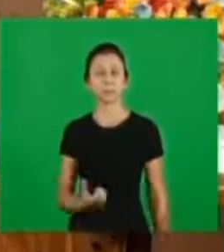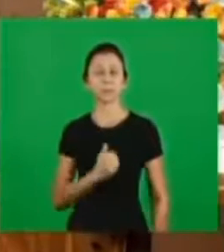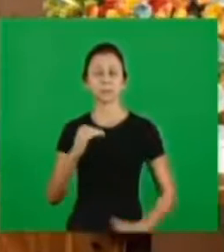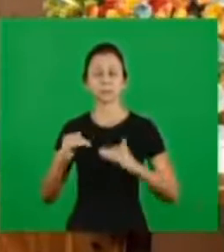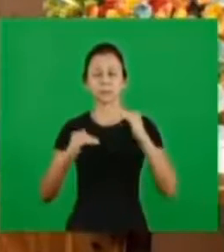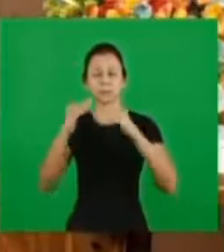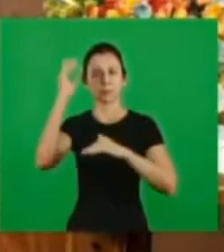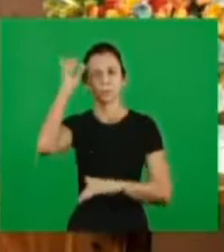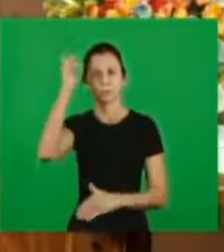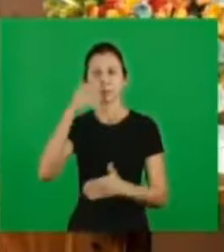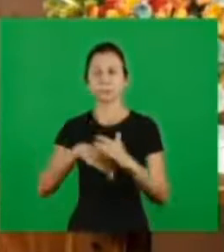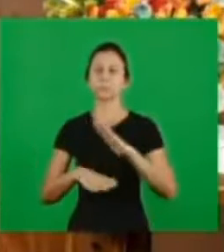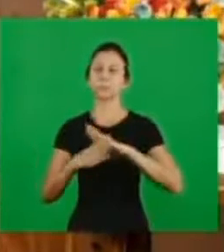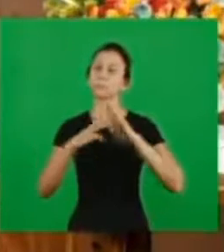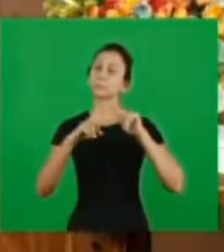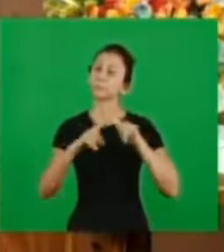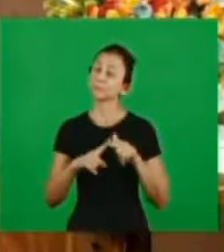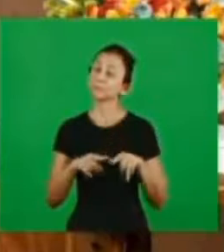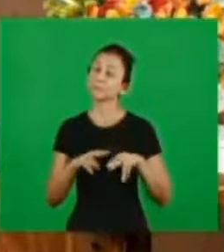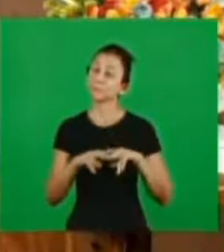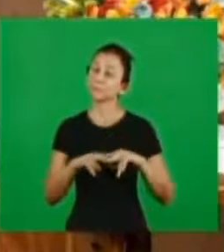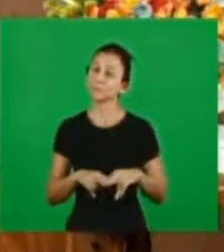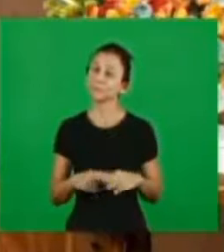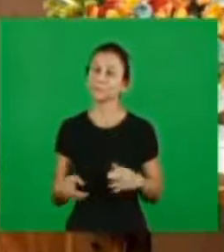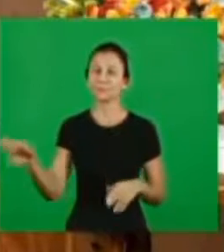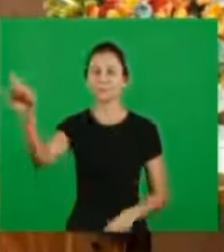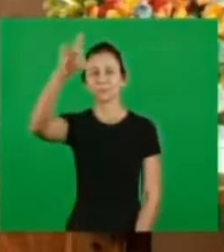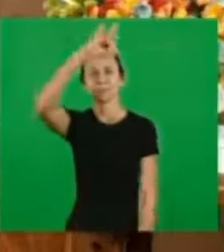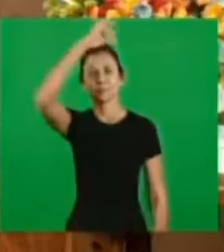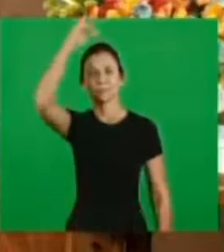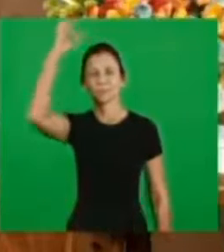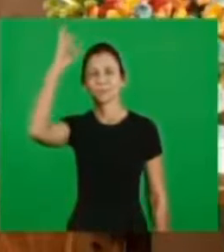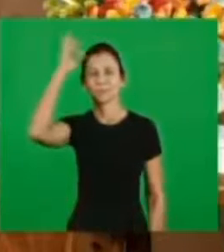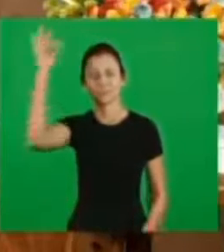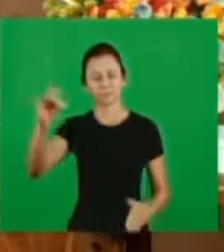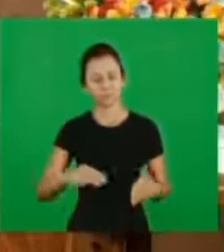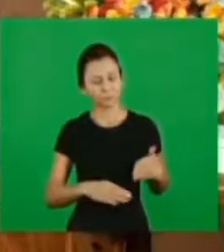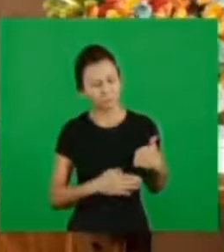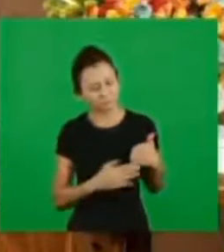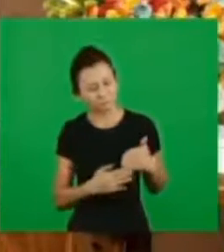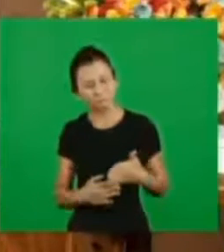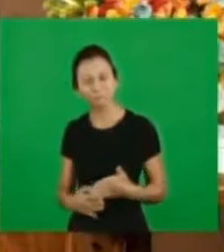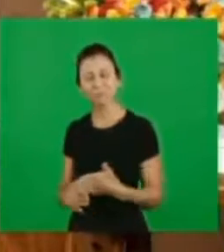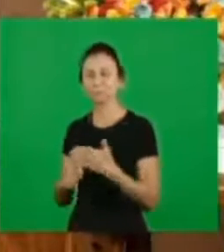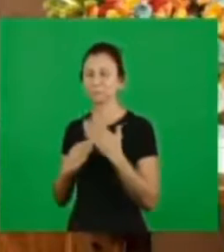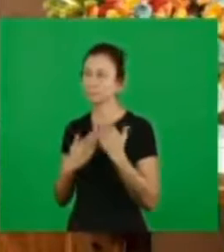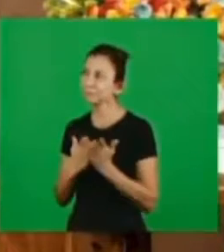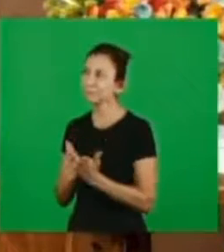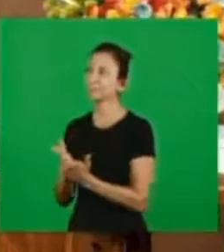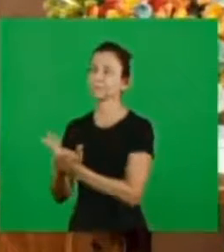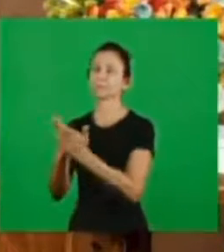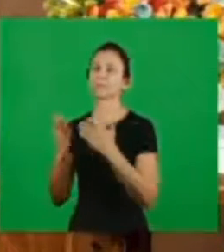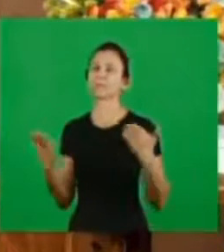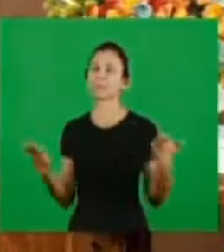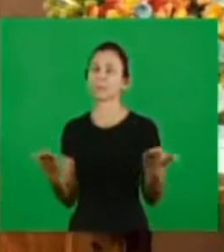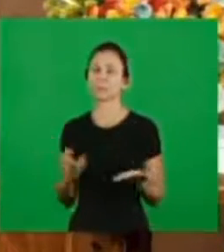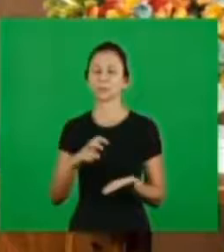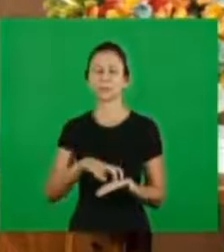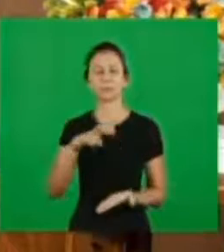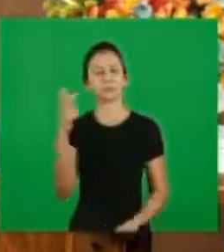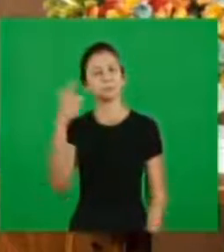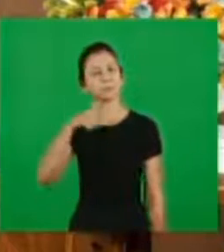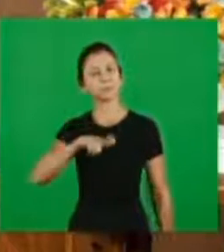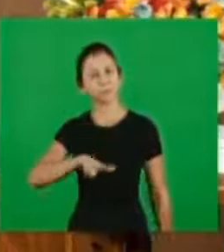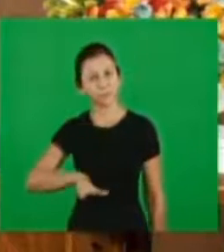regarding salvation of lives and spiritual growth for the church. And that's why the Holy Spirit has guided us towards this direction. And we